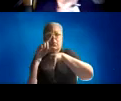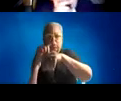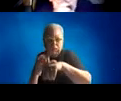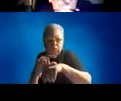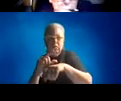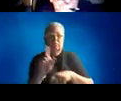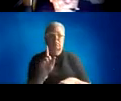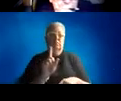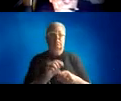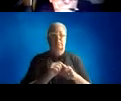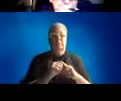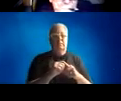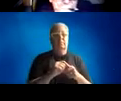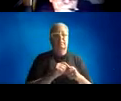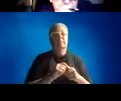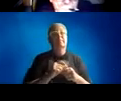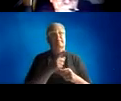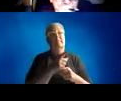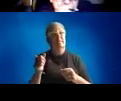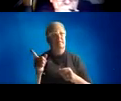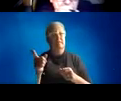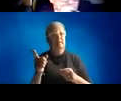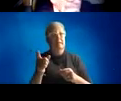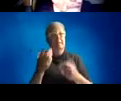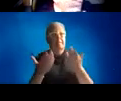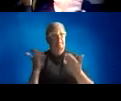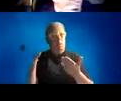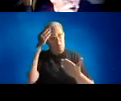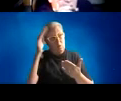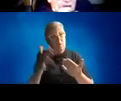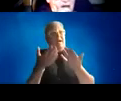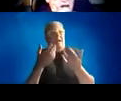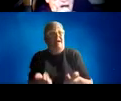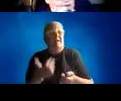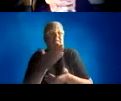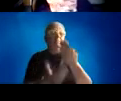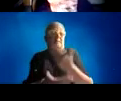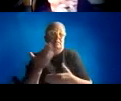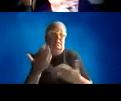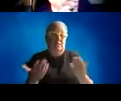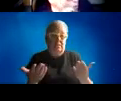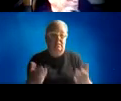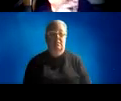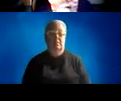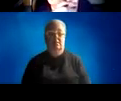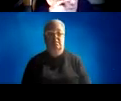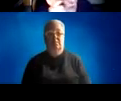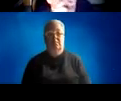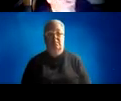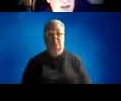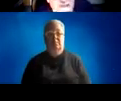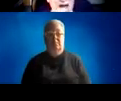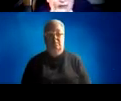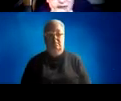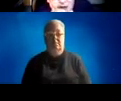They allow others to recognise their own disability if they did not already know. And let's go on to what